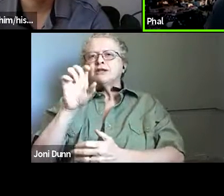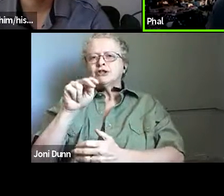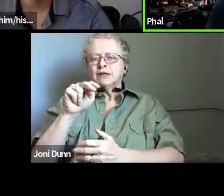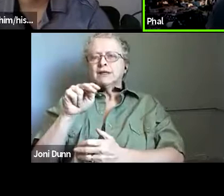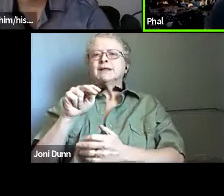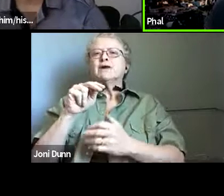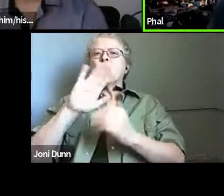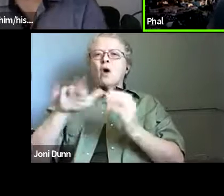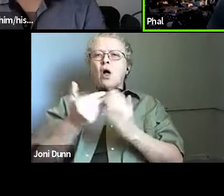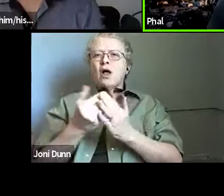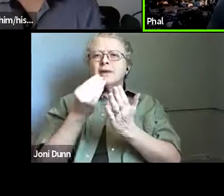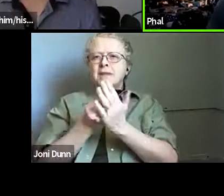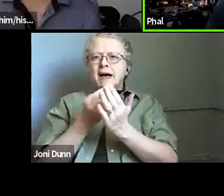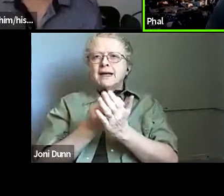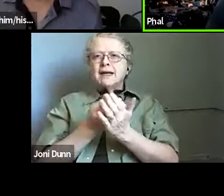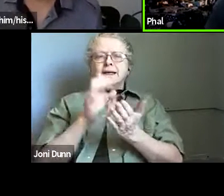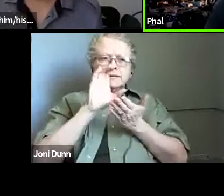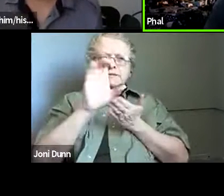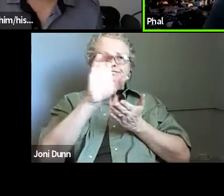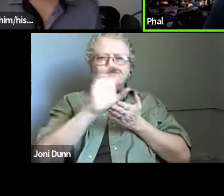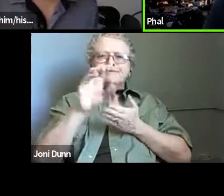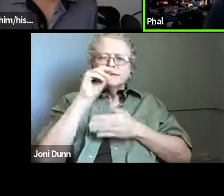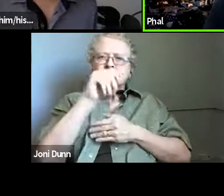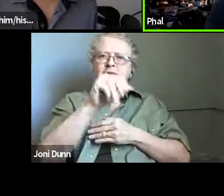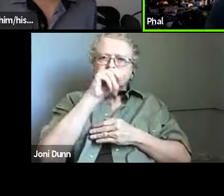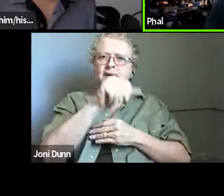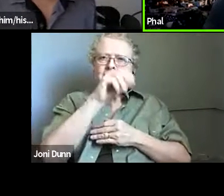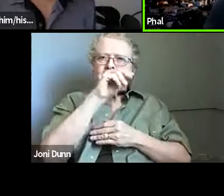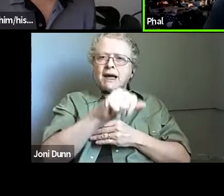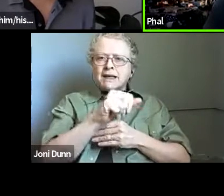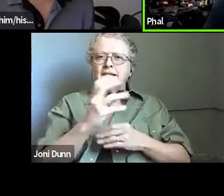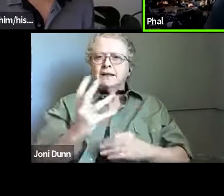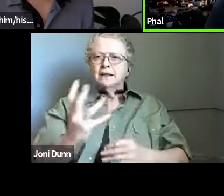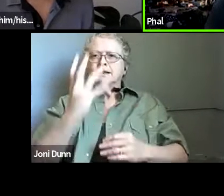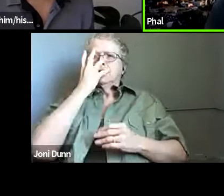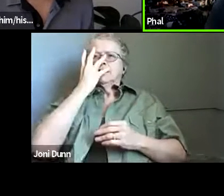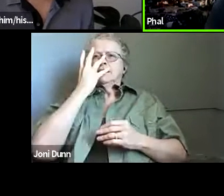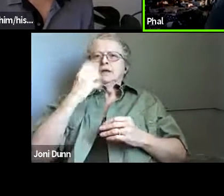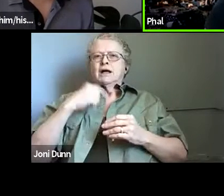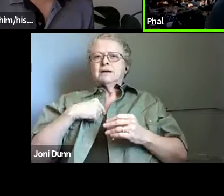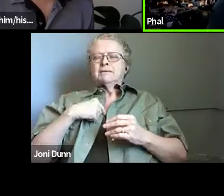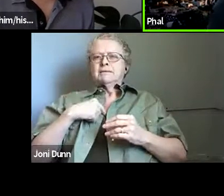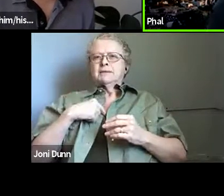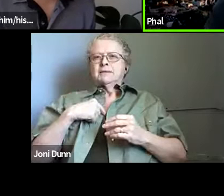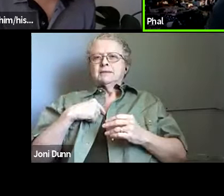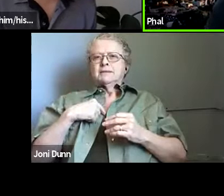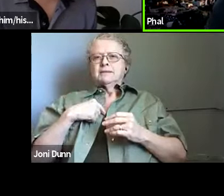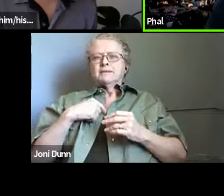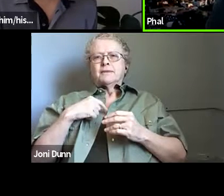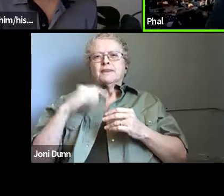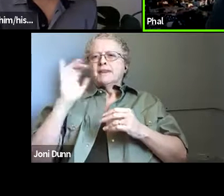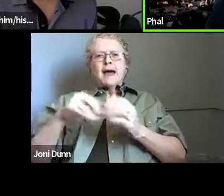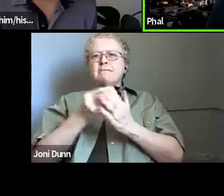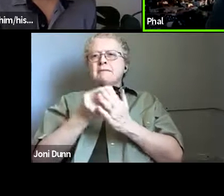money that was spent, and all those years of locking me up, at the end of the day, that money didn't really do any good.